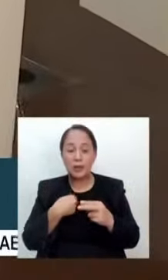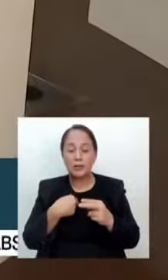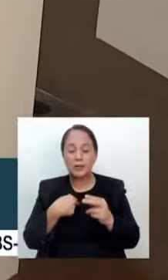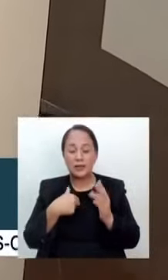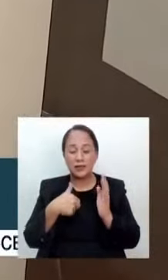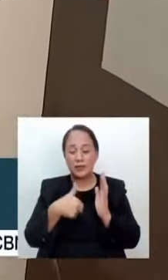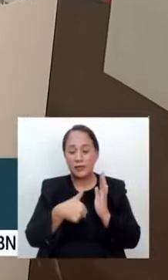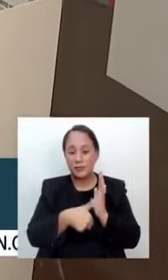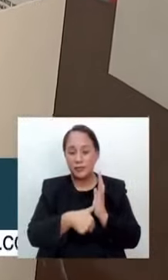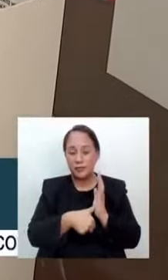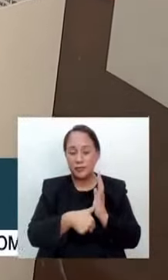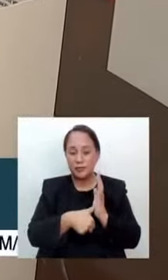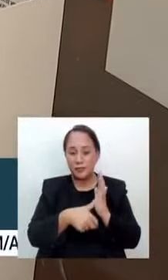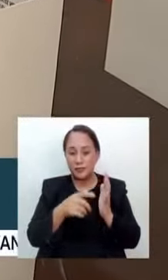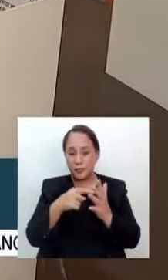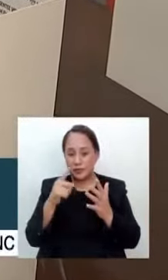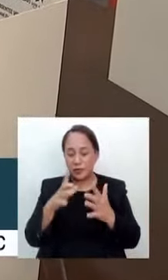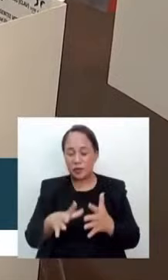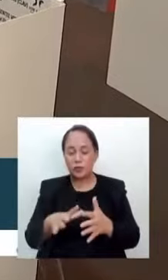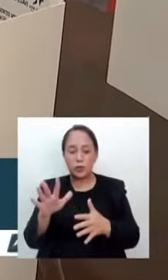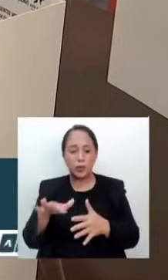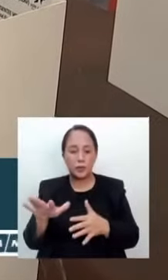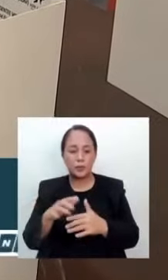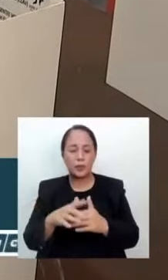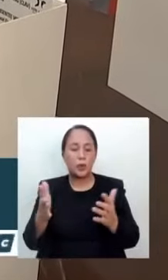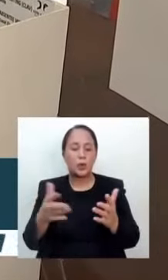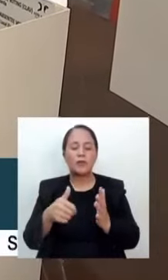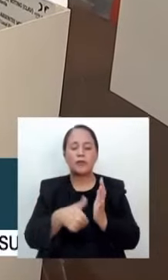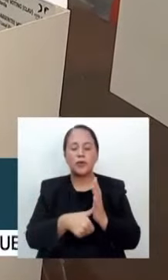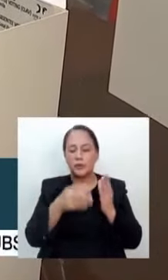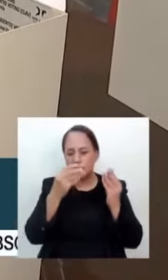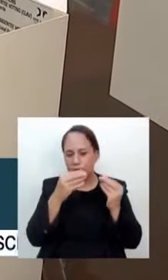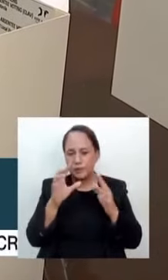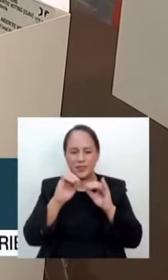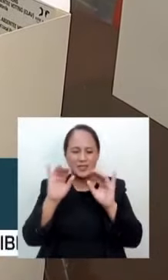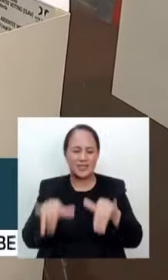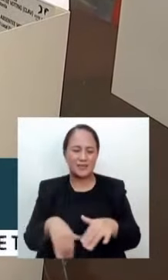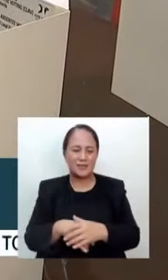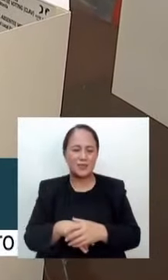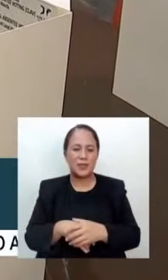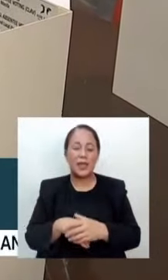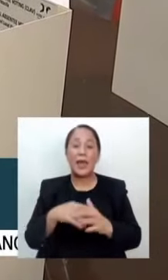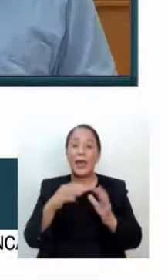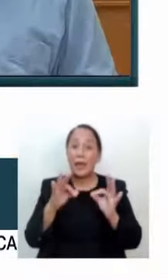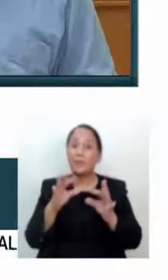name and your voting location in the voter information system. If you get that.